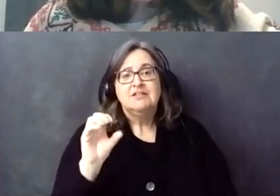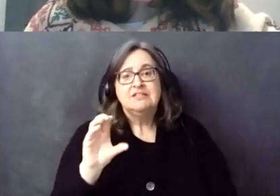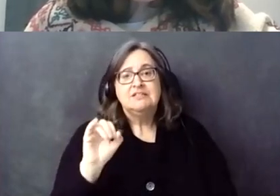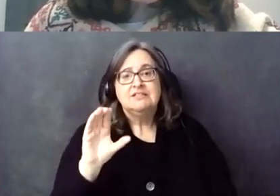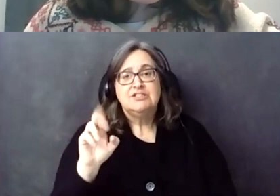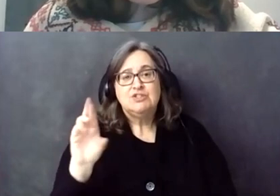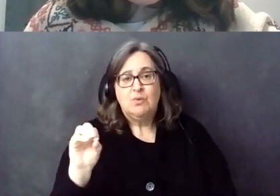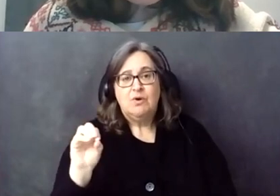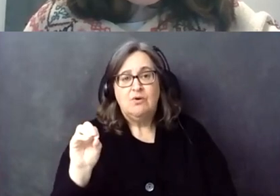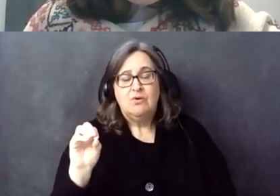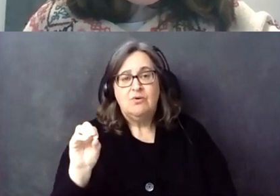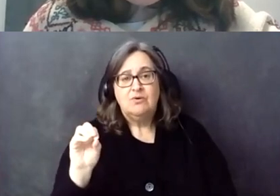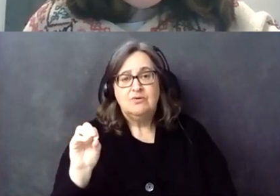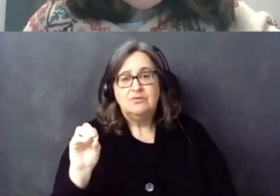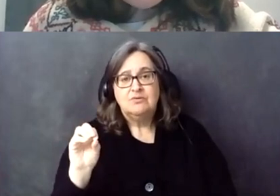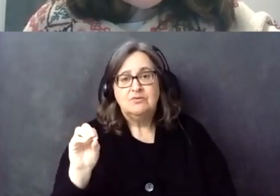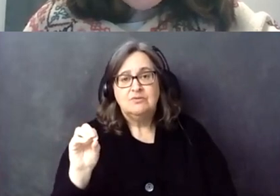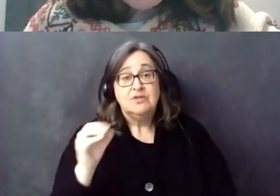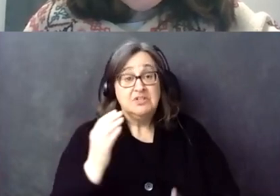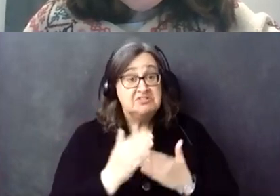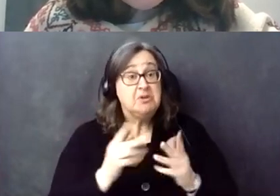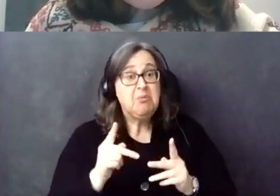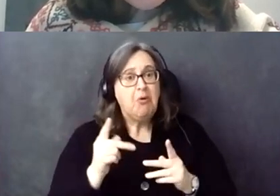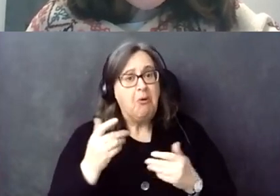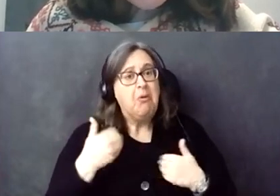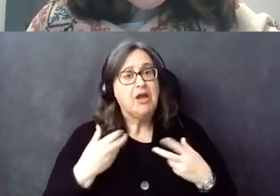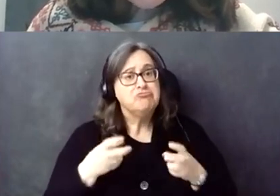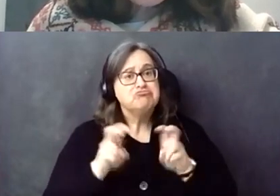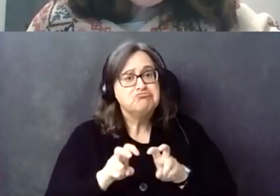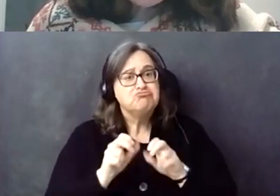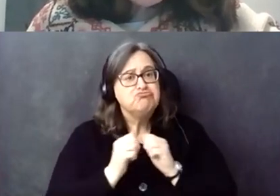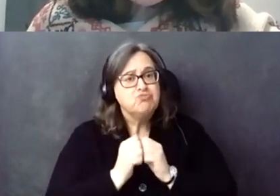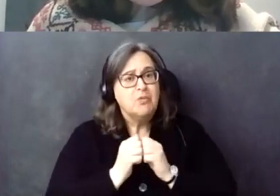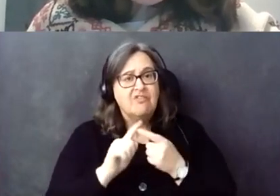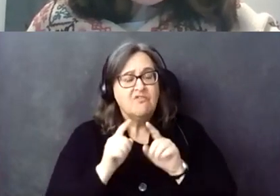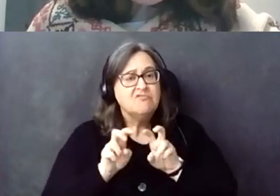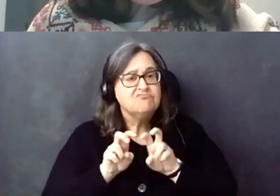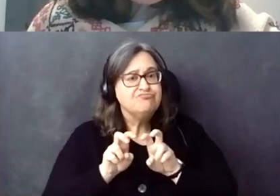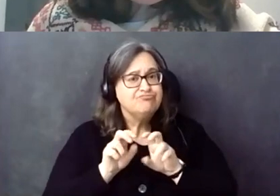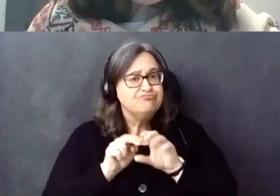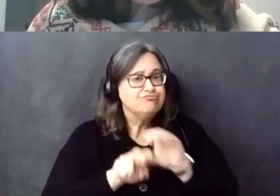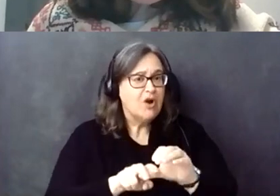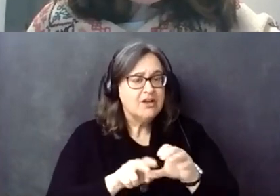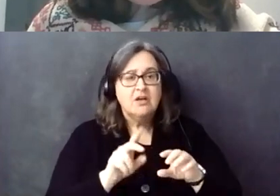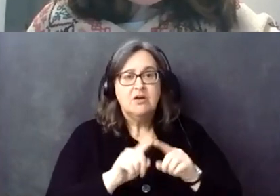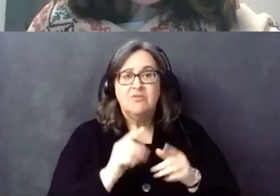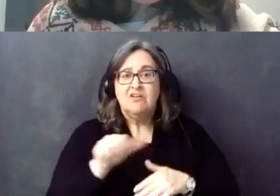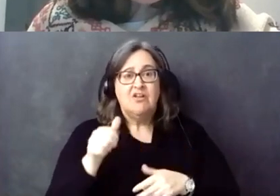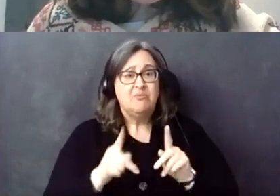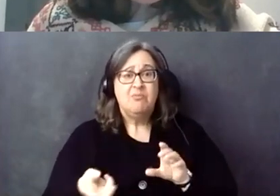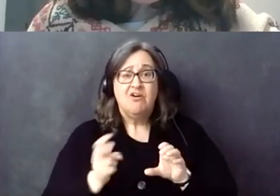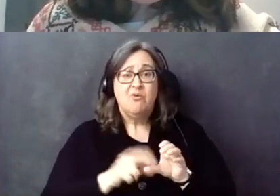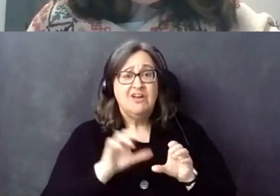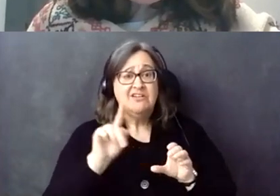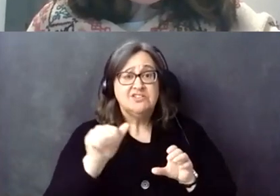them got rides, other folks, they're riding the CTA and they're afraid to ride